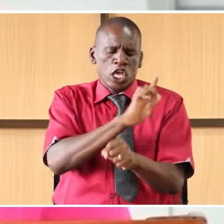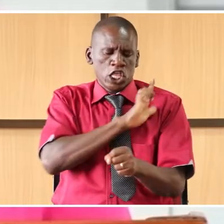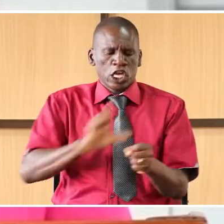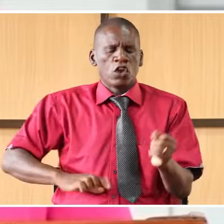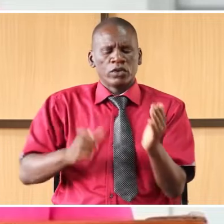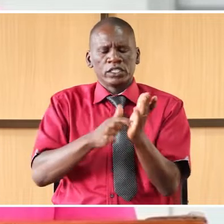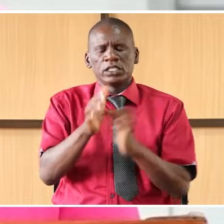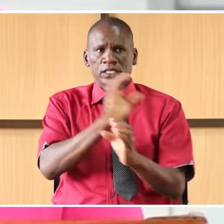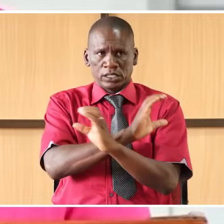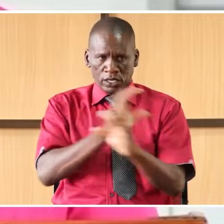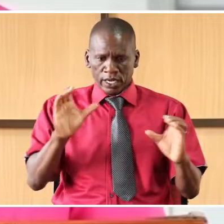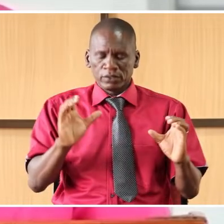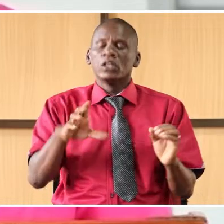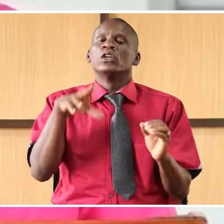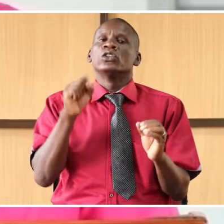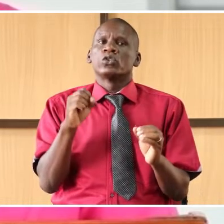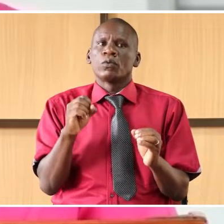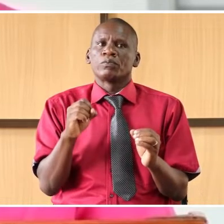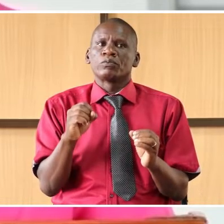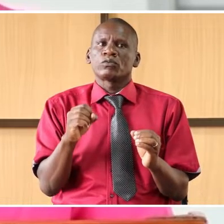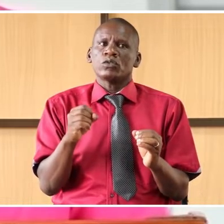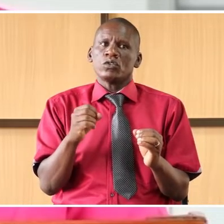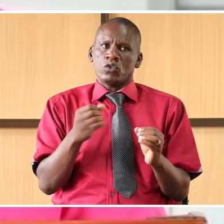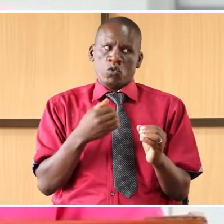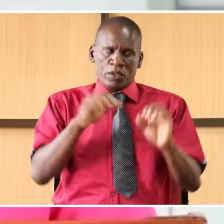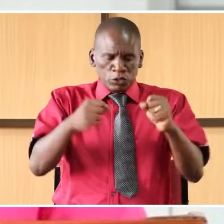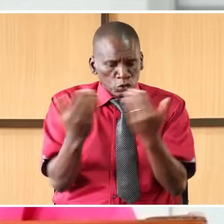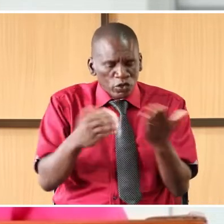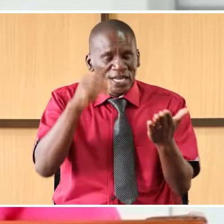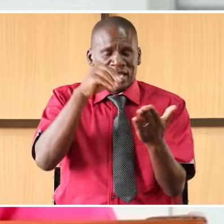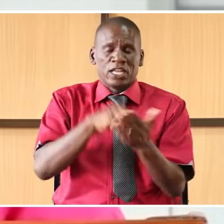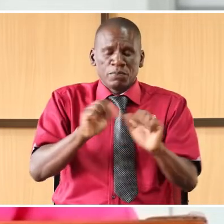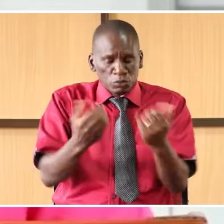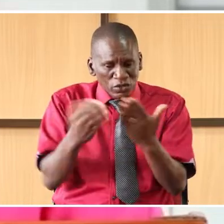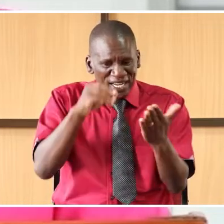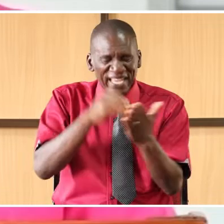Jesus Christ. So, as we have read, we can read again